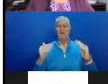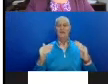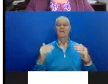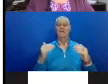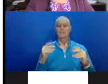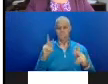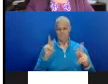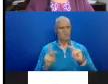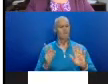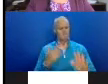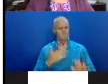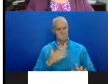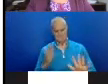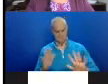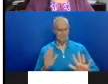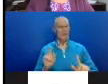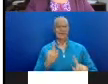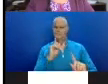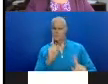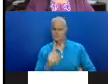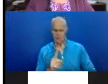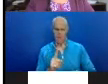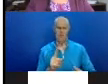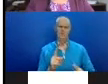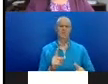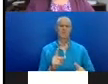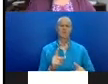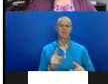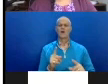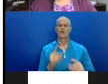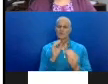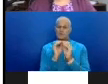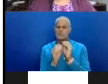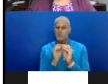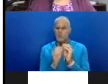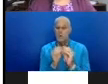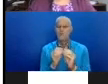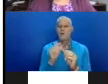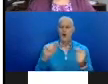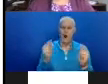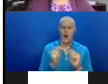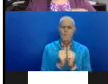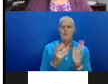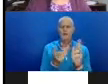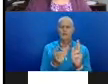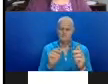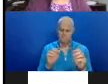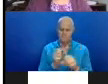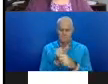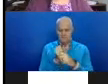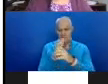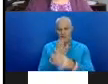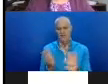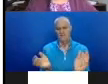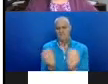are prepared to respond in a way that's restorative, that's going to repair harm without creating more harm, and